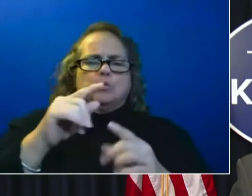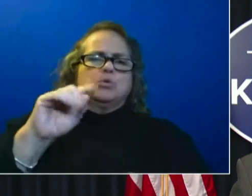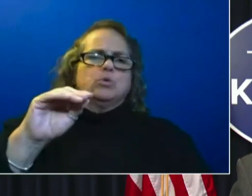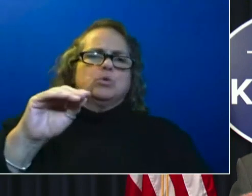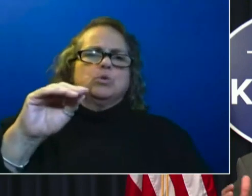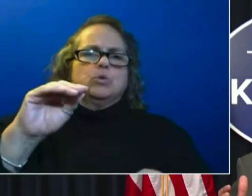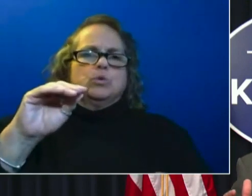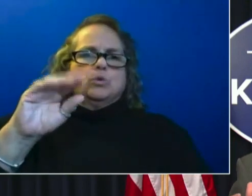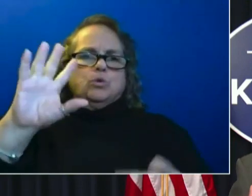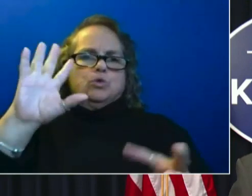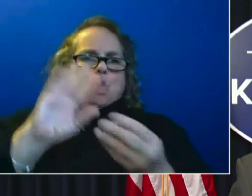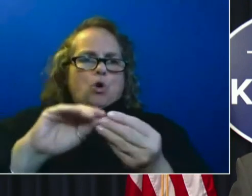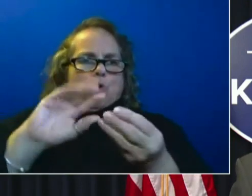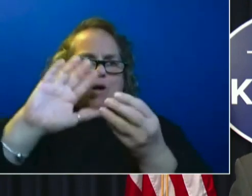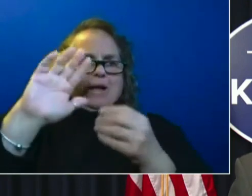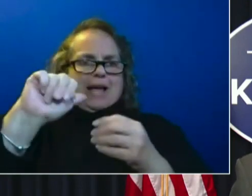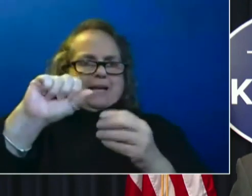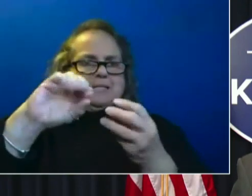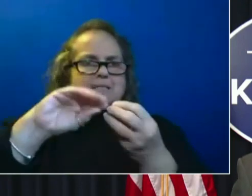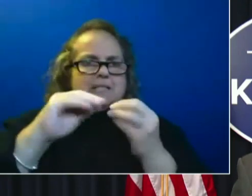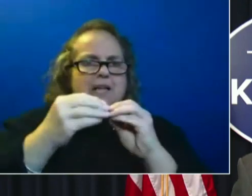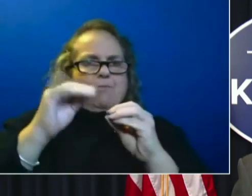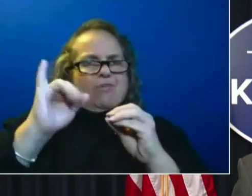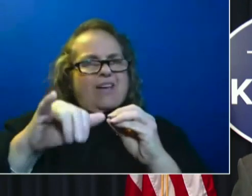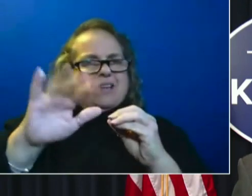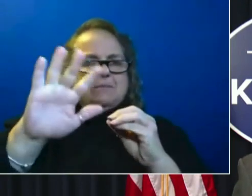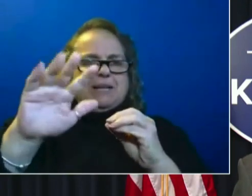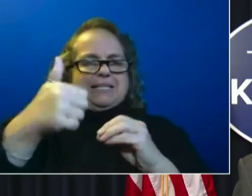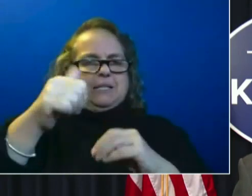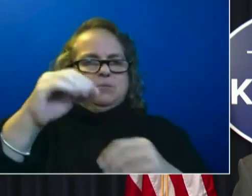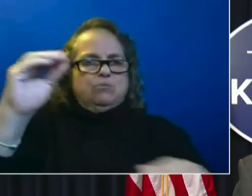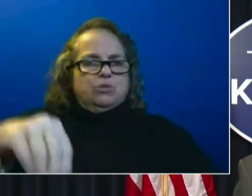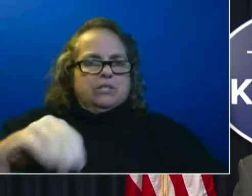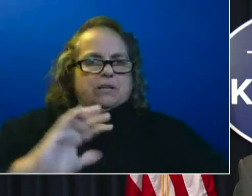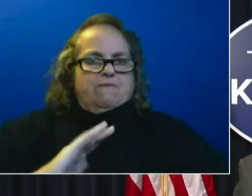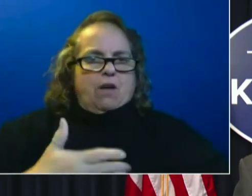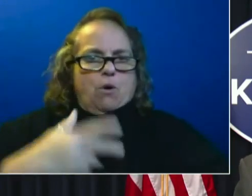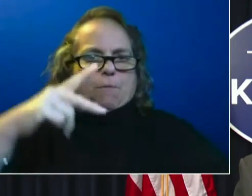number that's close to 10% of our population.